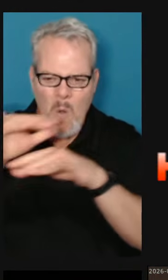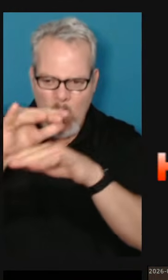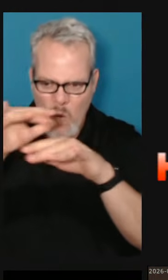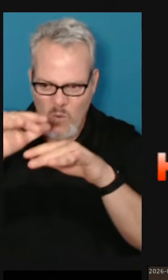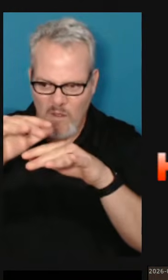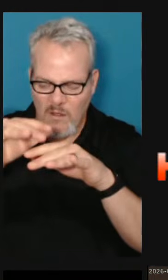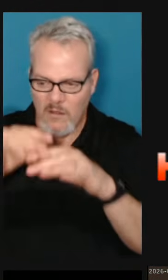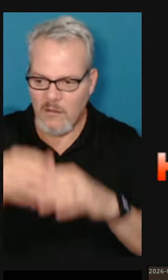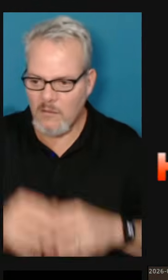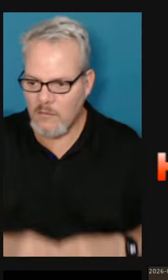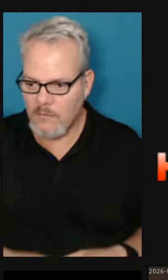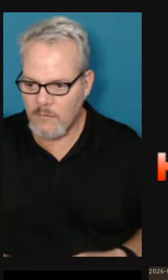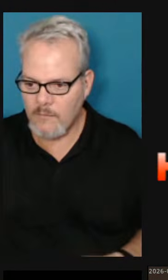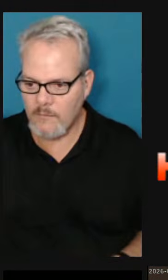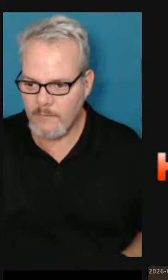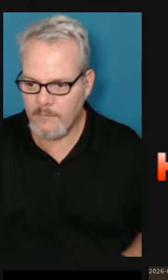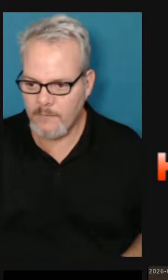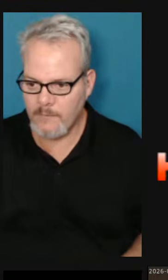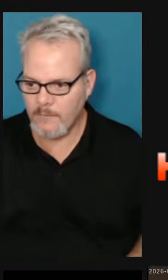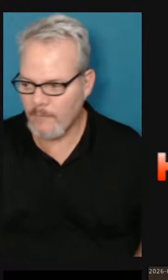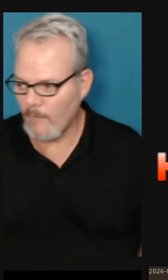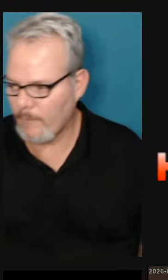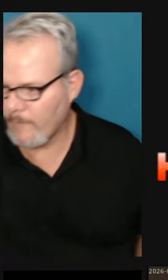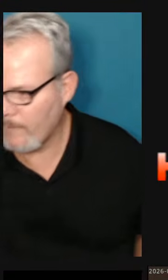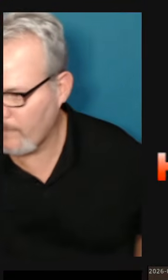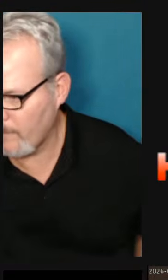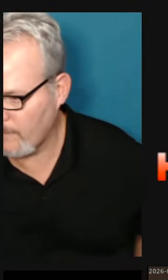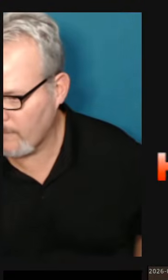here. Where did I?